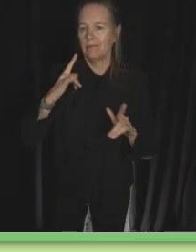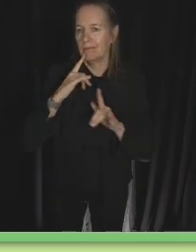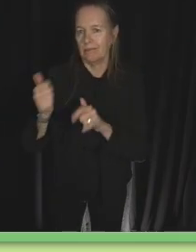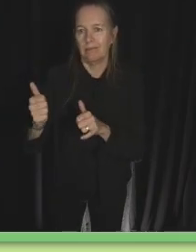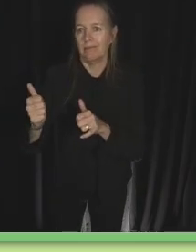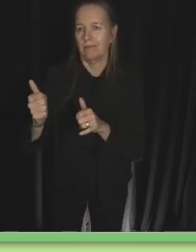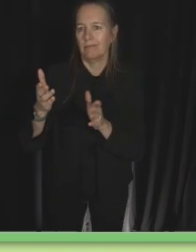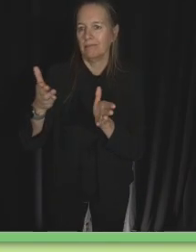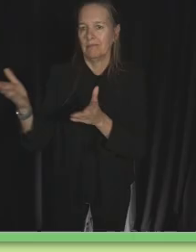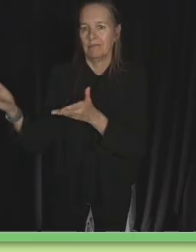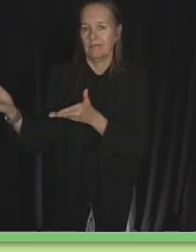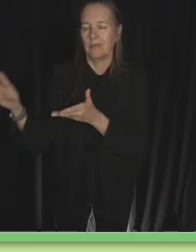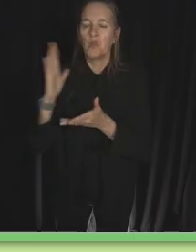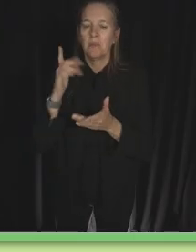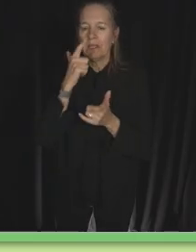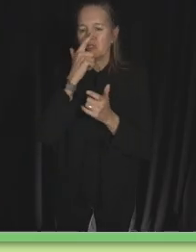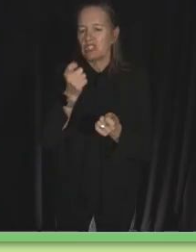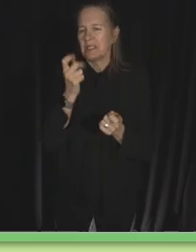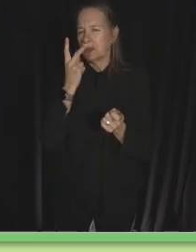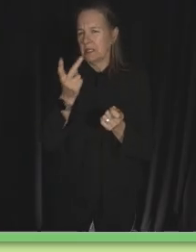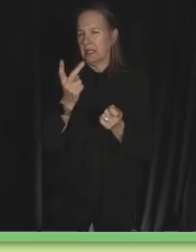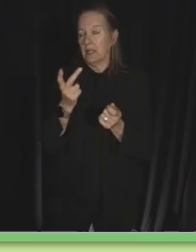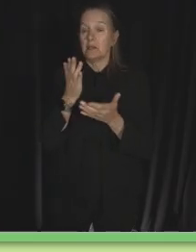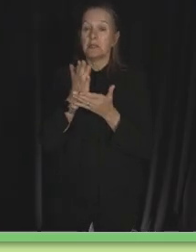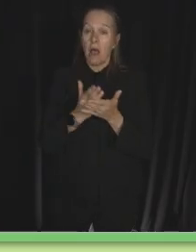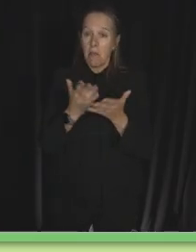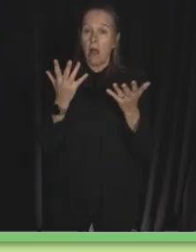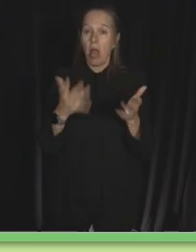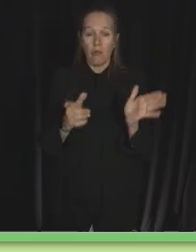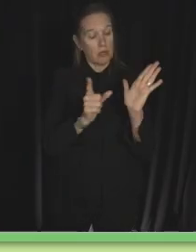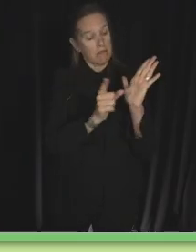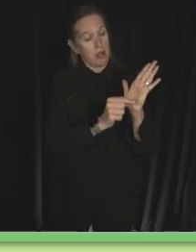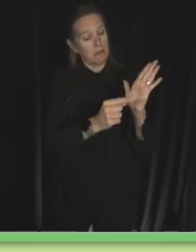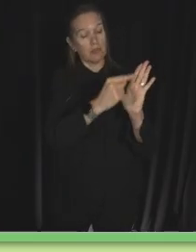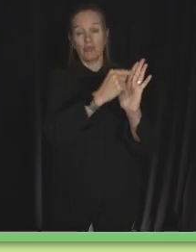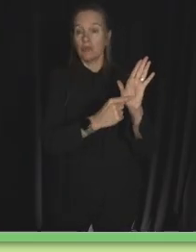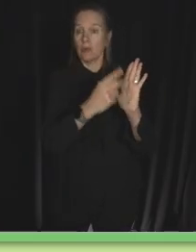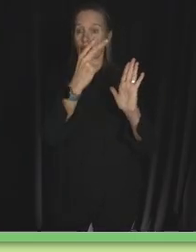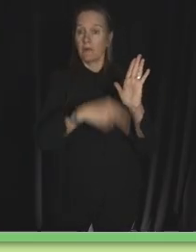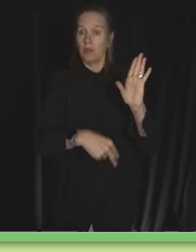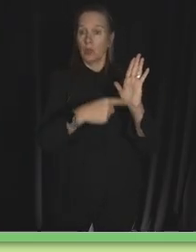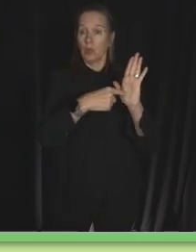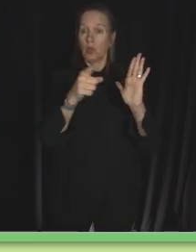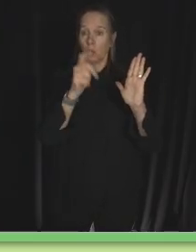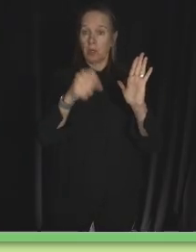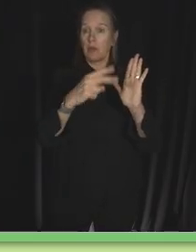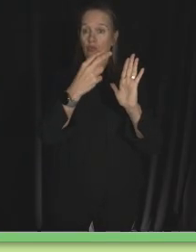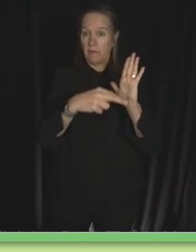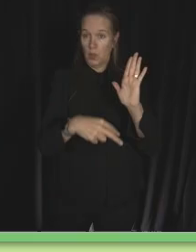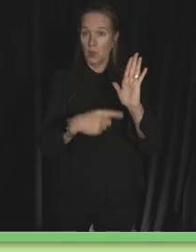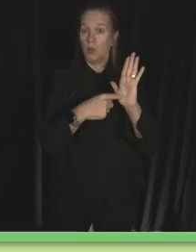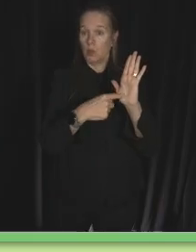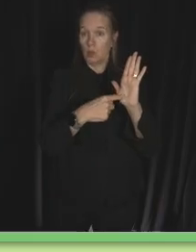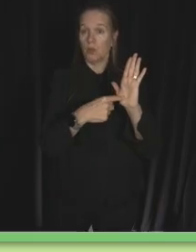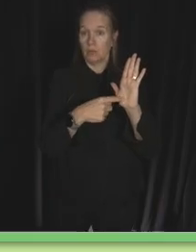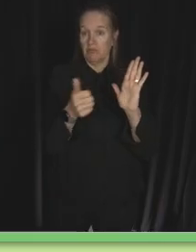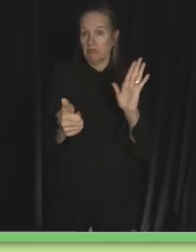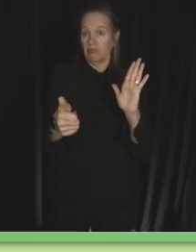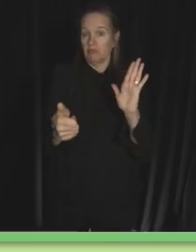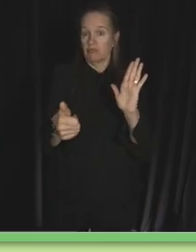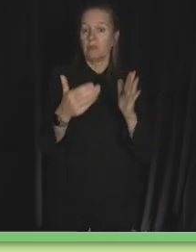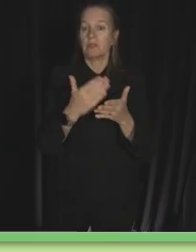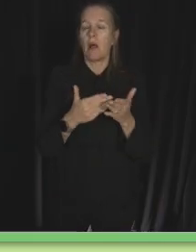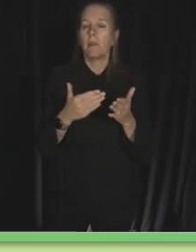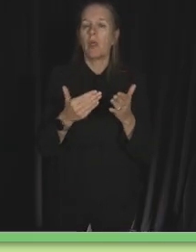It'll be interesting to see how those play out. The standards, some of them are published already. They're being reviewed. You can review them in public. Some of them are actually through Git